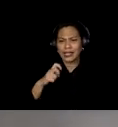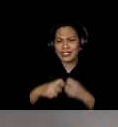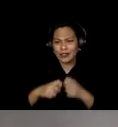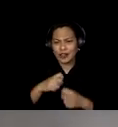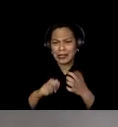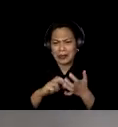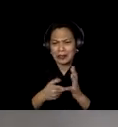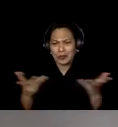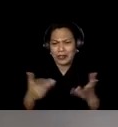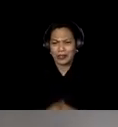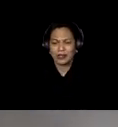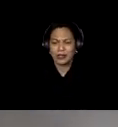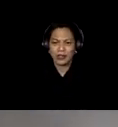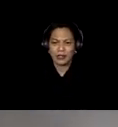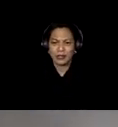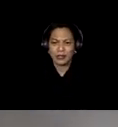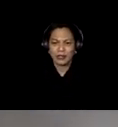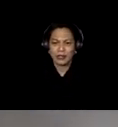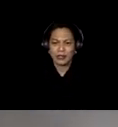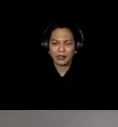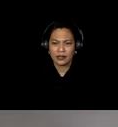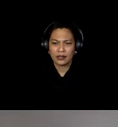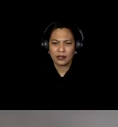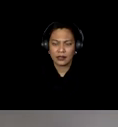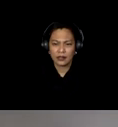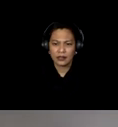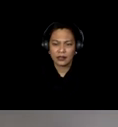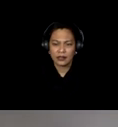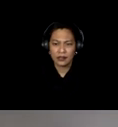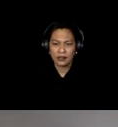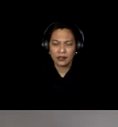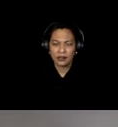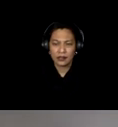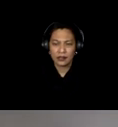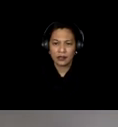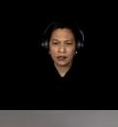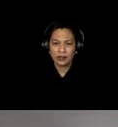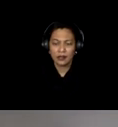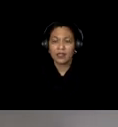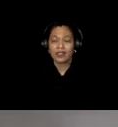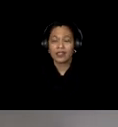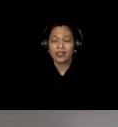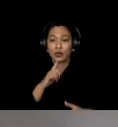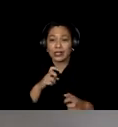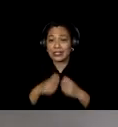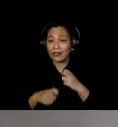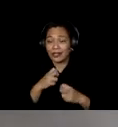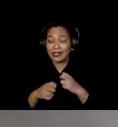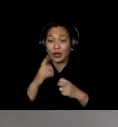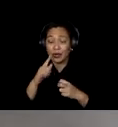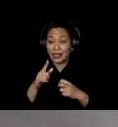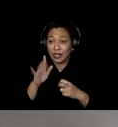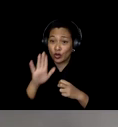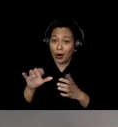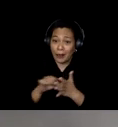to? Again, it's like how difficult is it for your page to rank kind of on the first page of